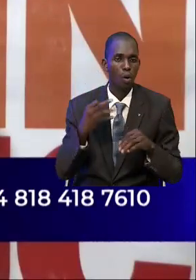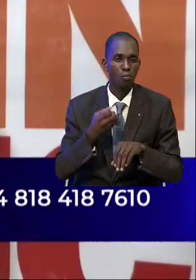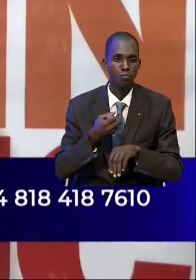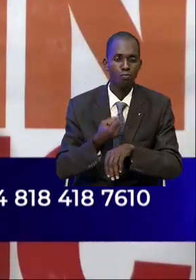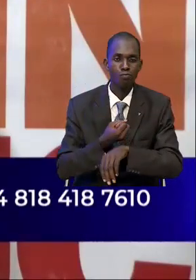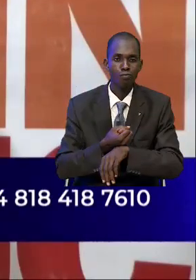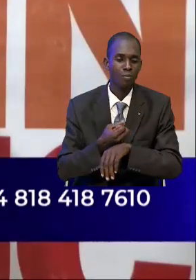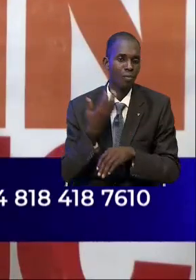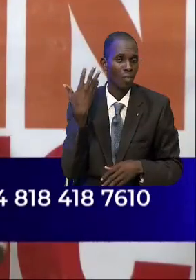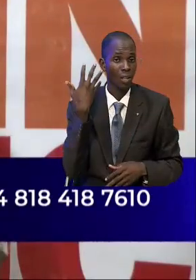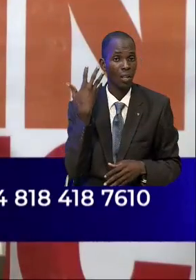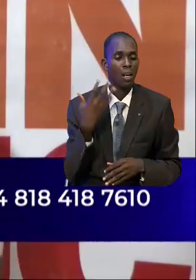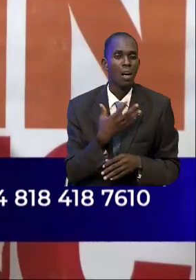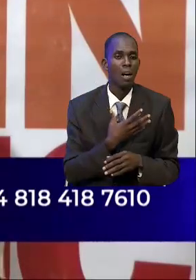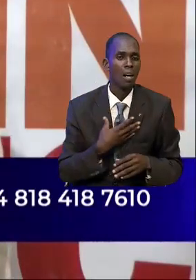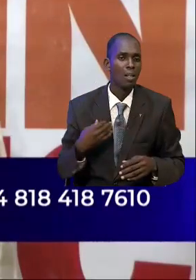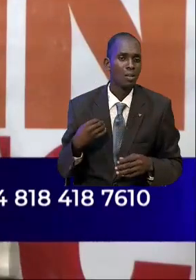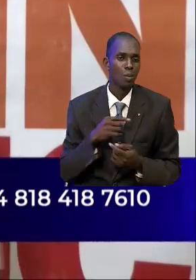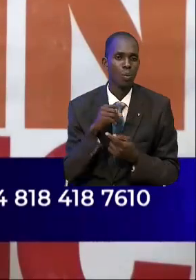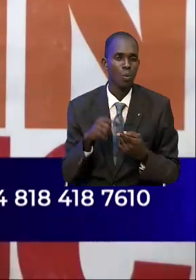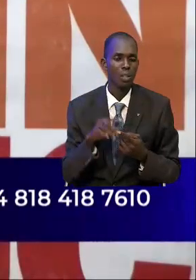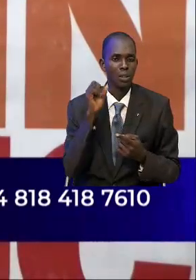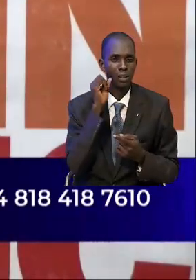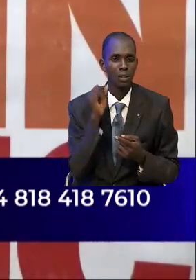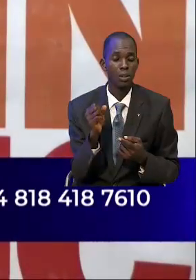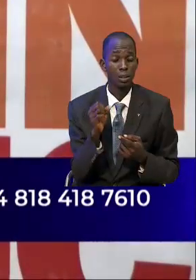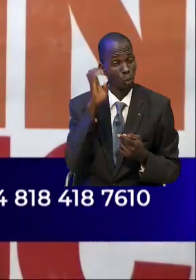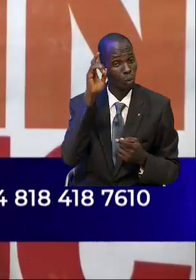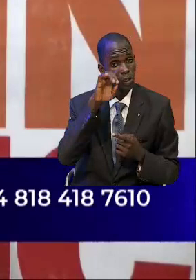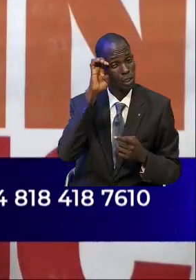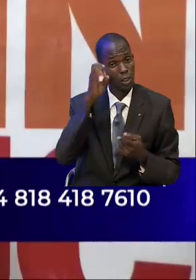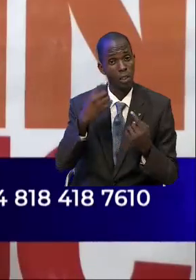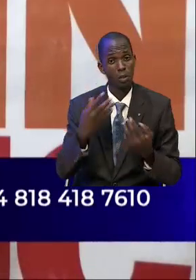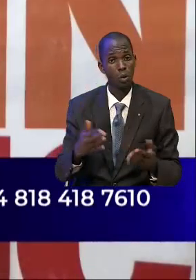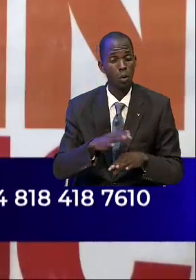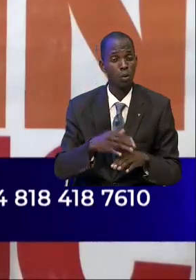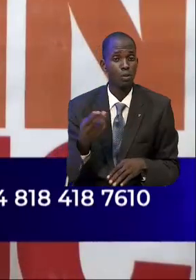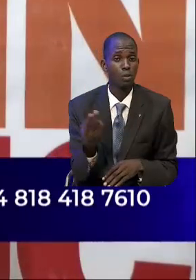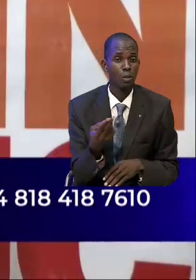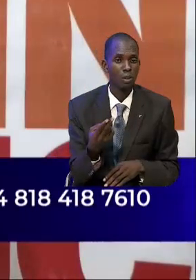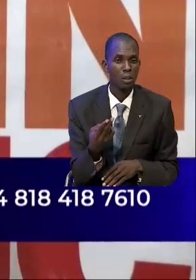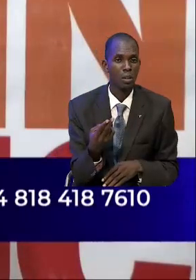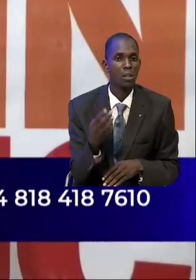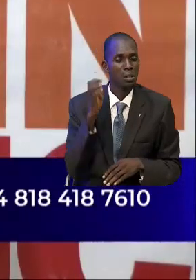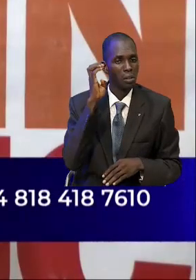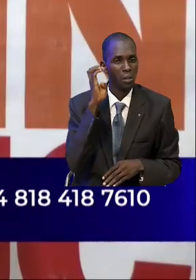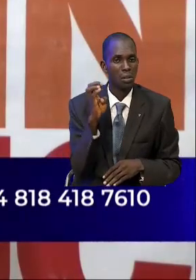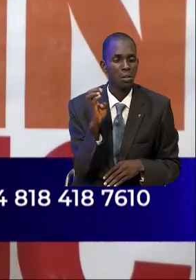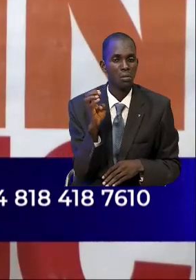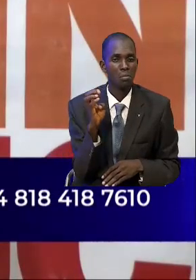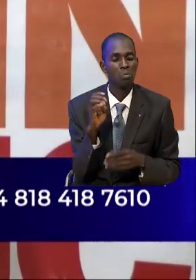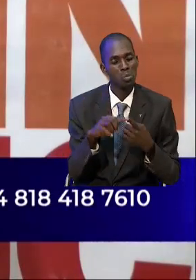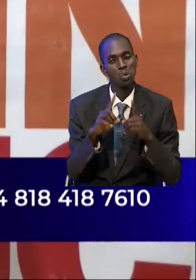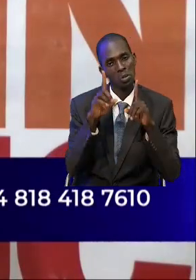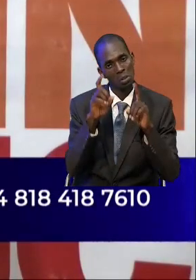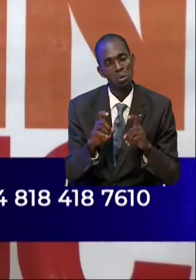here. Not only that, I was living on drug. But when I was coming here on Thursday, I said I will never test